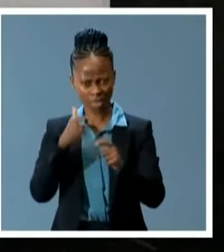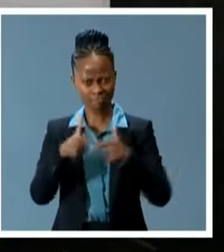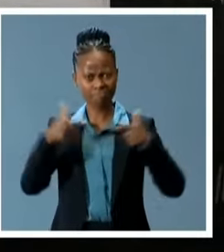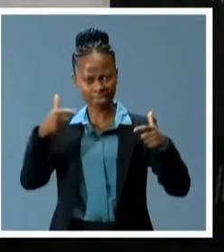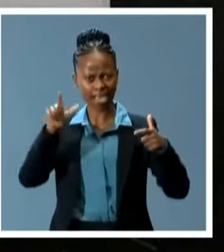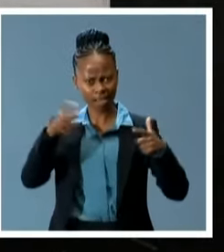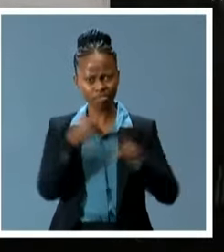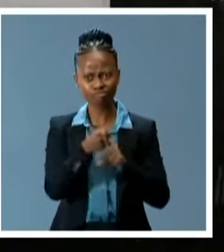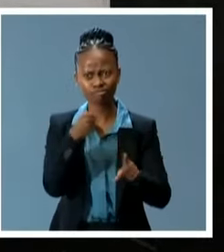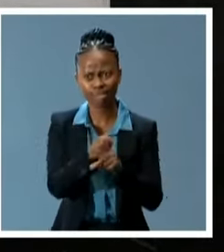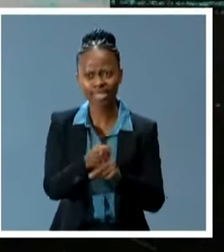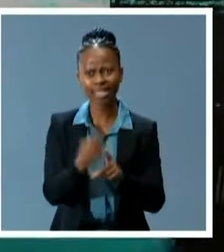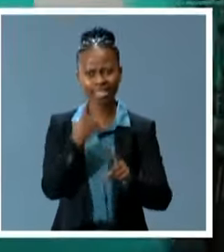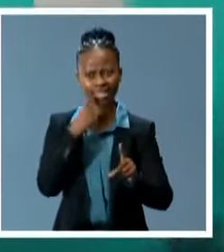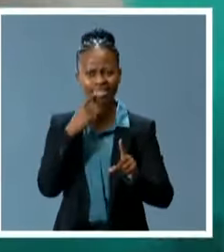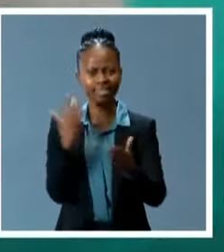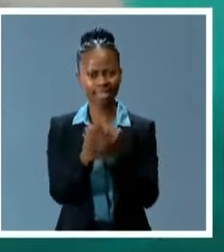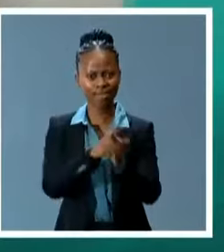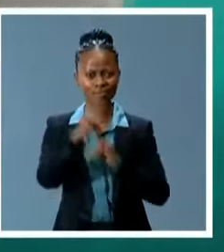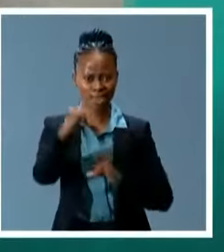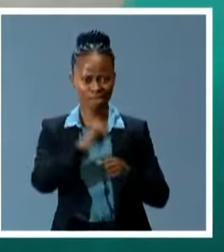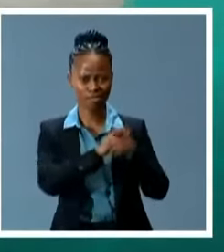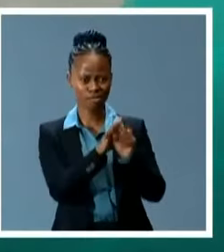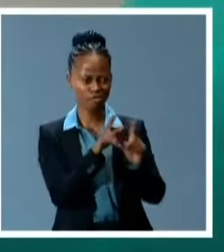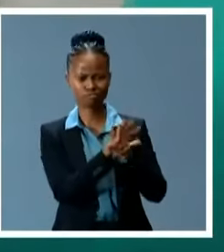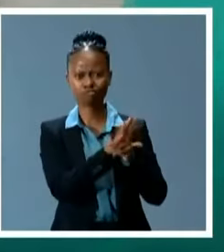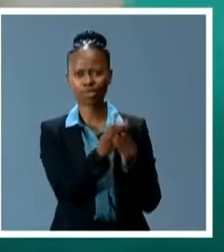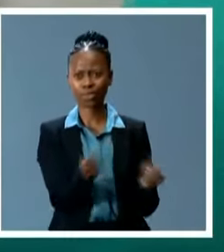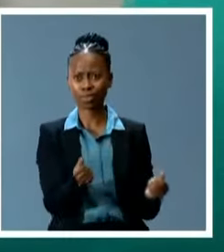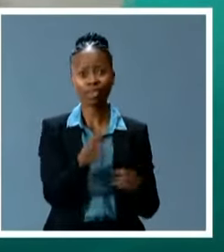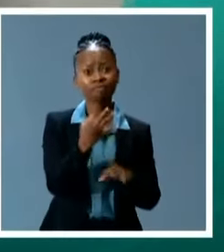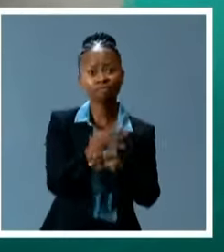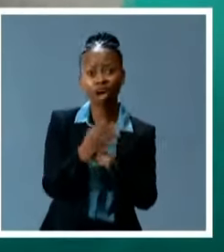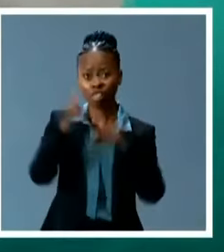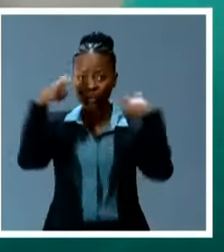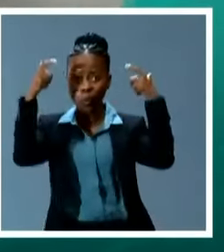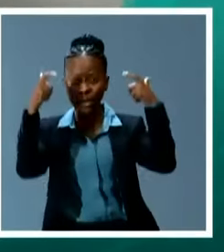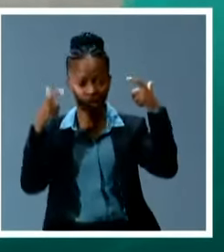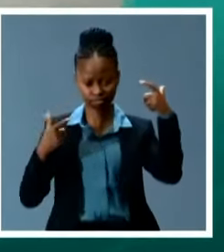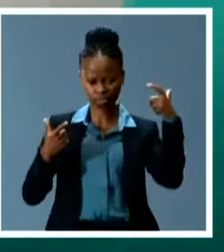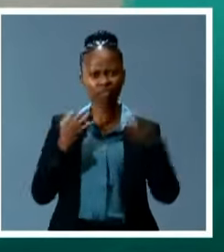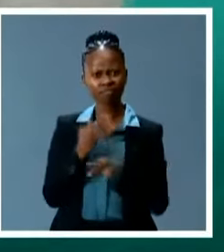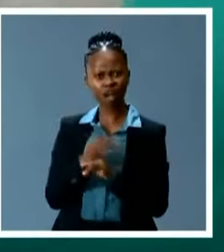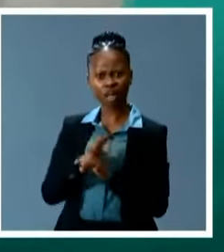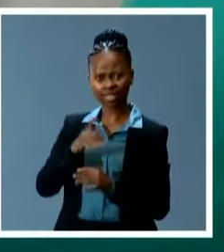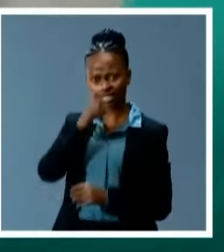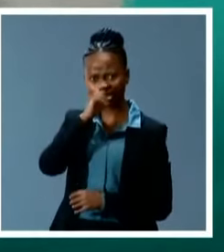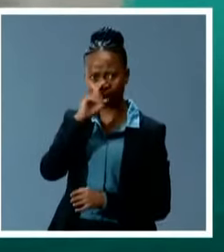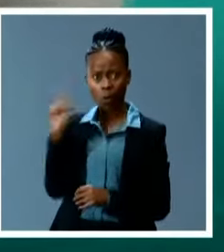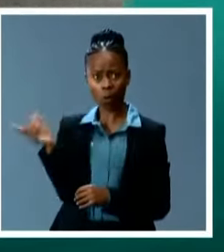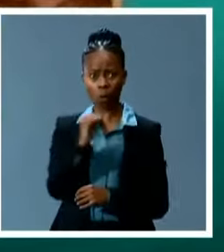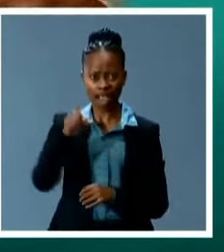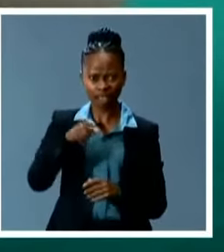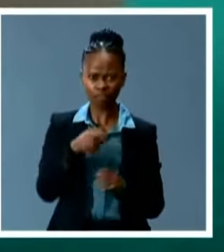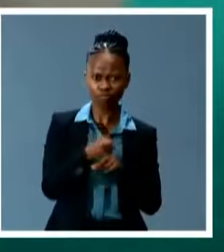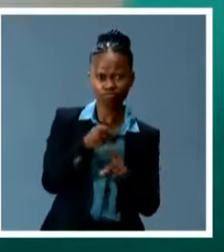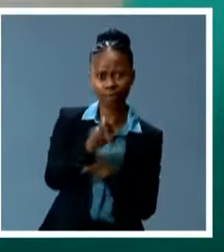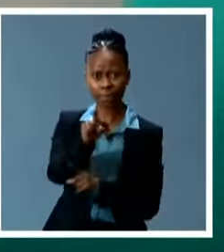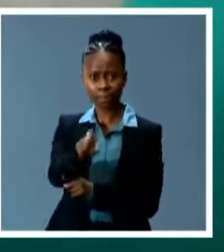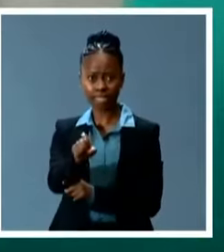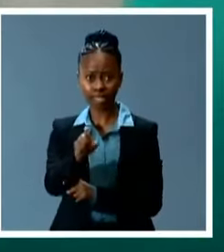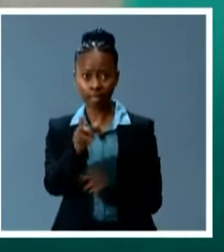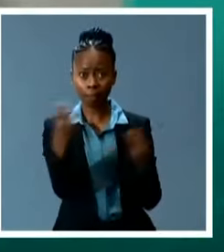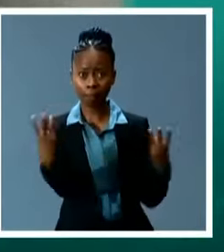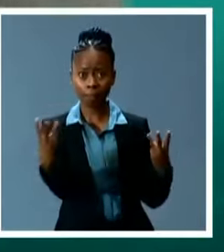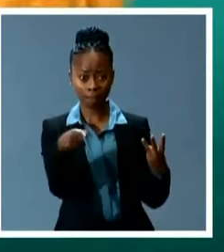tu sais, Coron nous a tous mis dans la S. Ah. Mothers are kings and fathers are queens. You reigned in your quest for the truth and striving to sleep. The people in your past can relate,